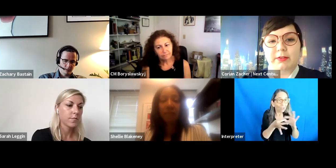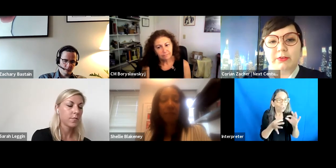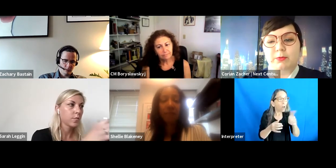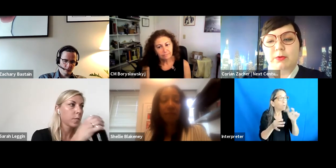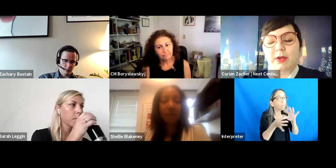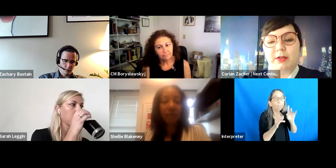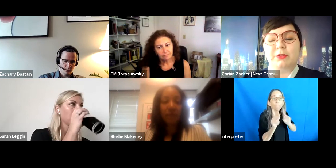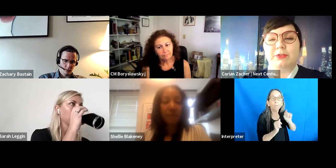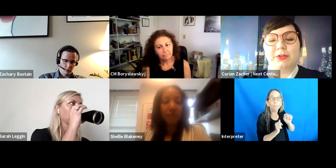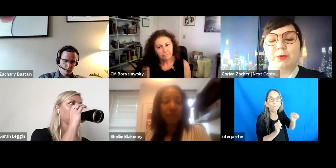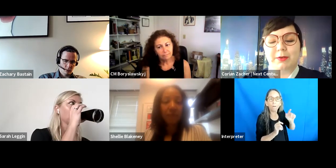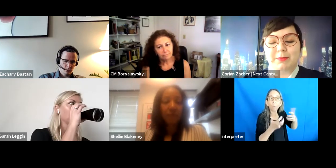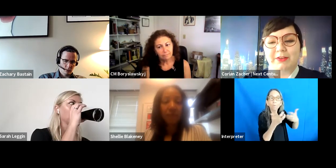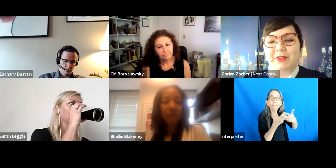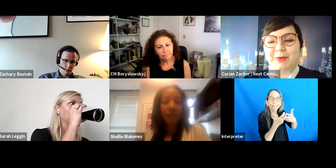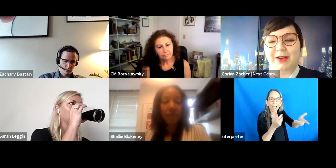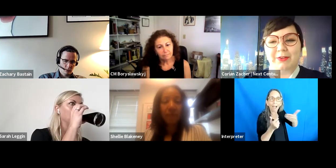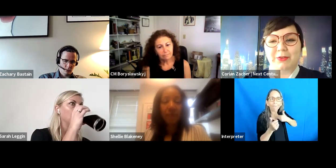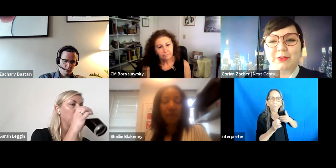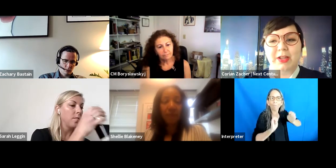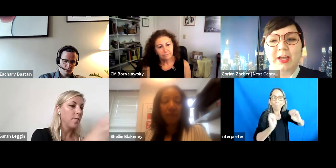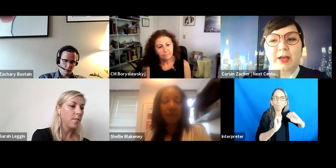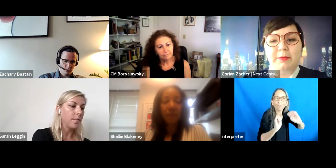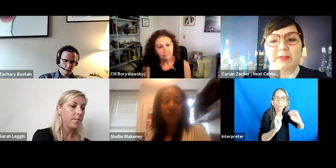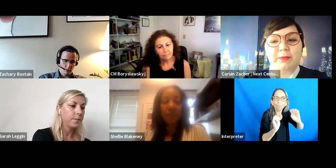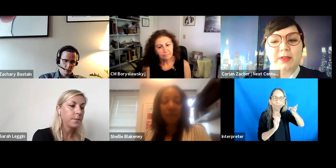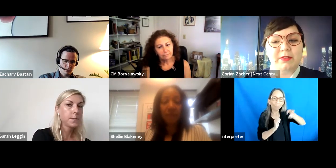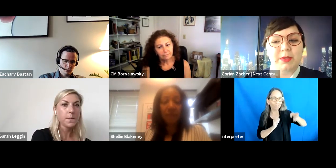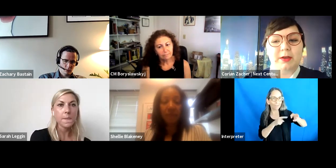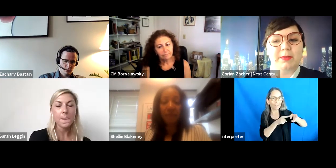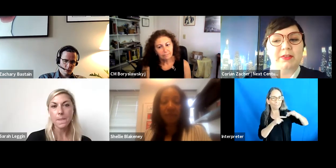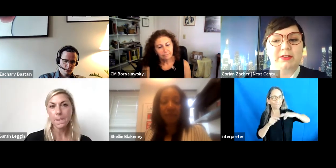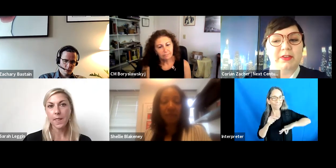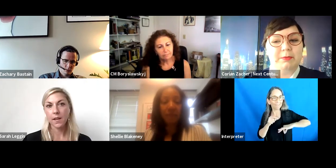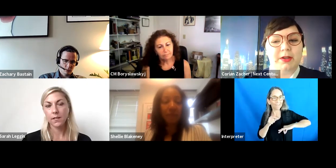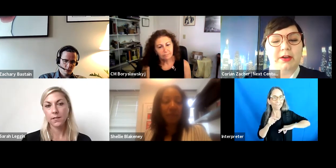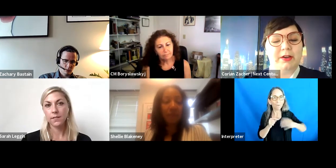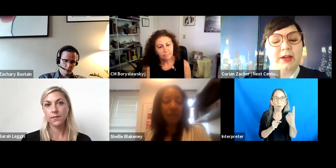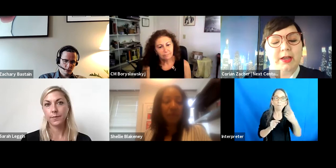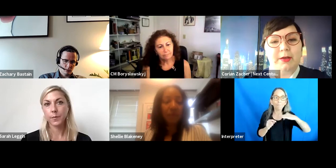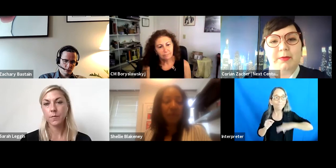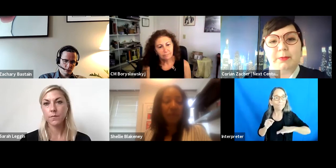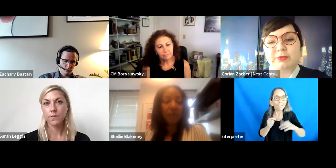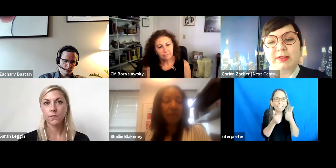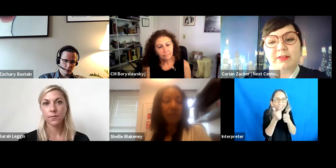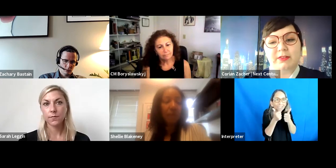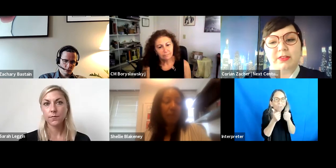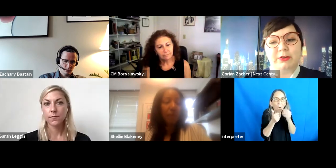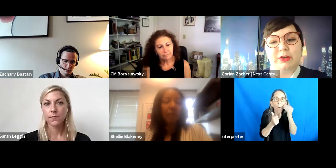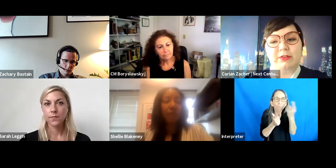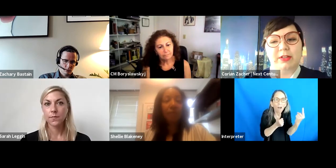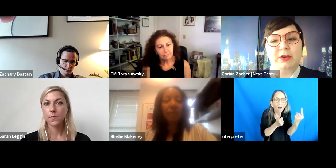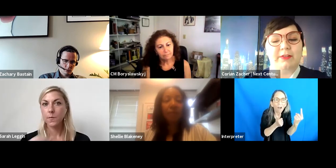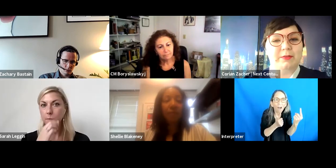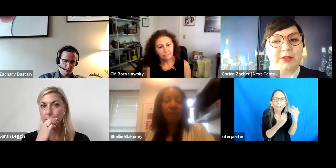only applies to, there's only one benefit per household, and speeds have become a significant barrier, especially since